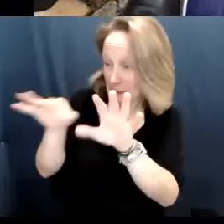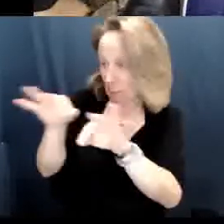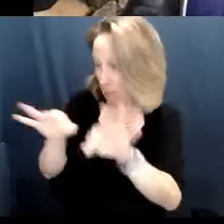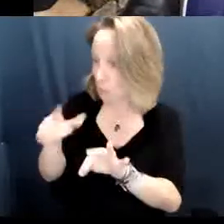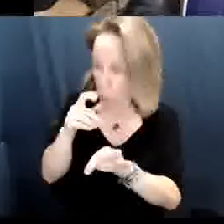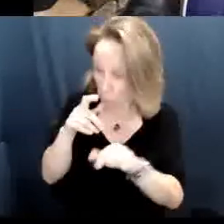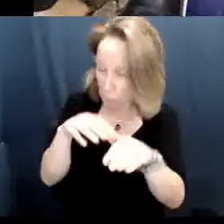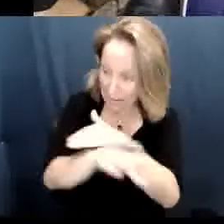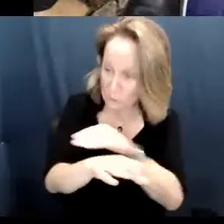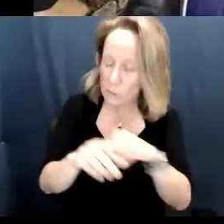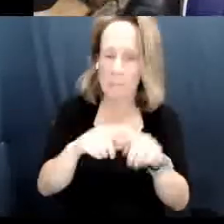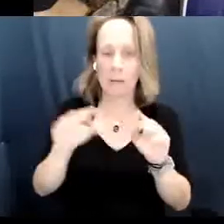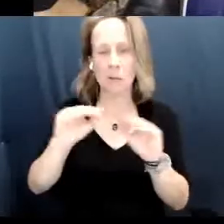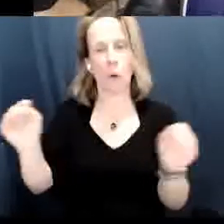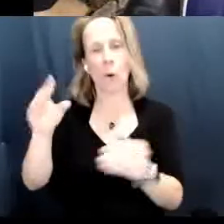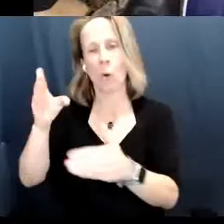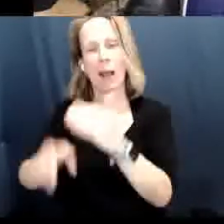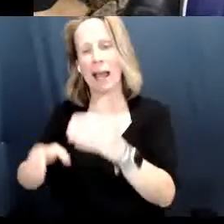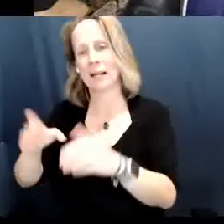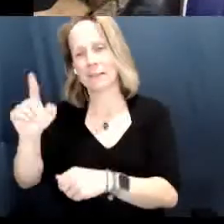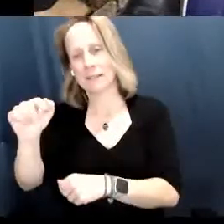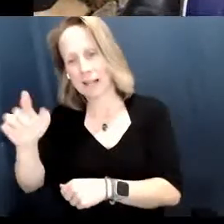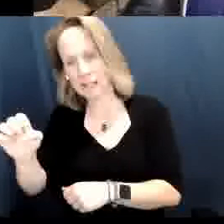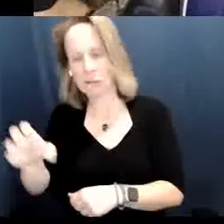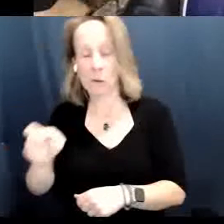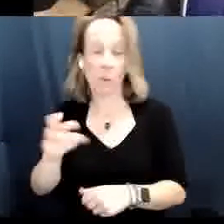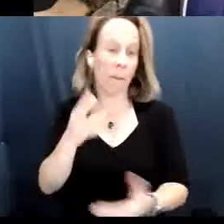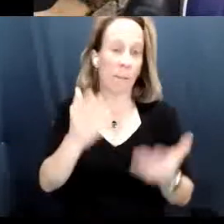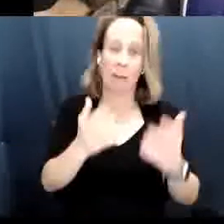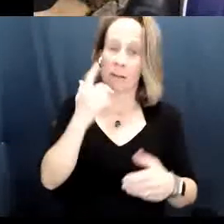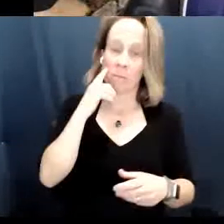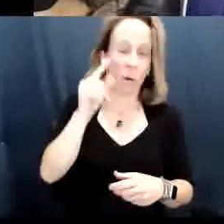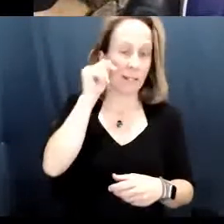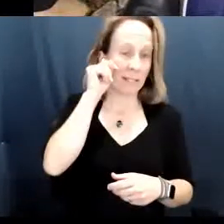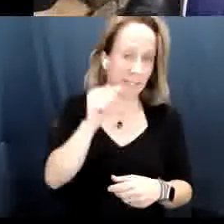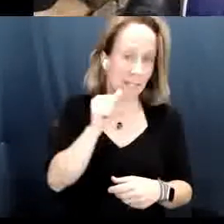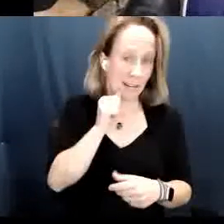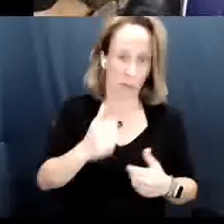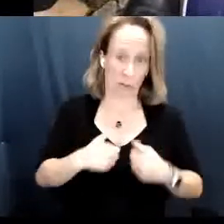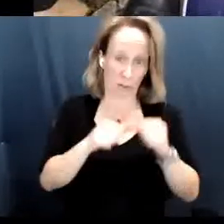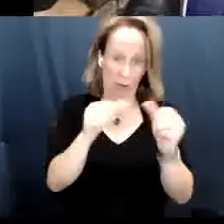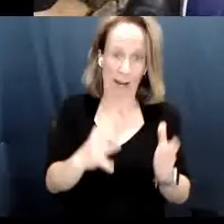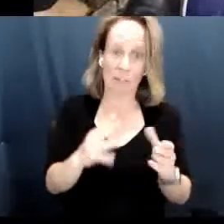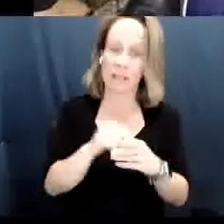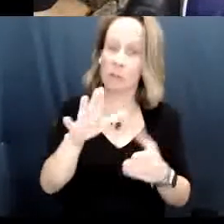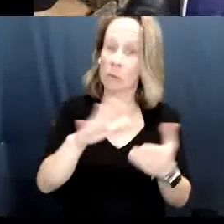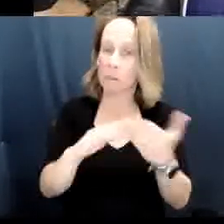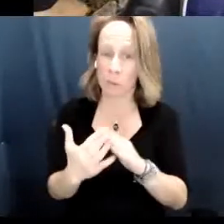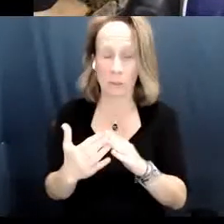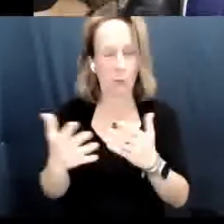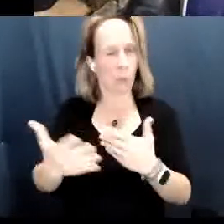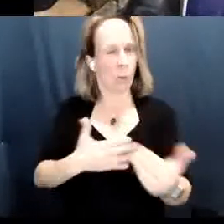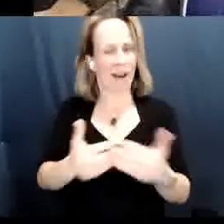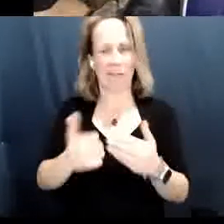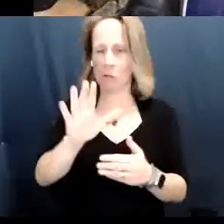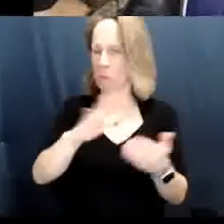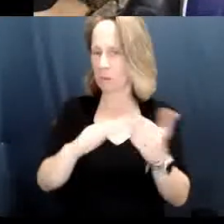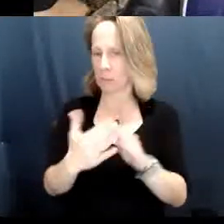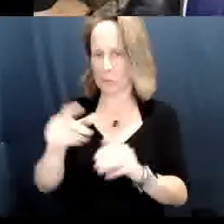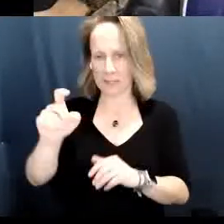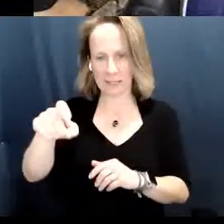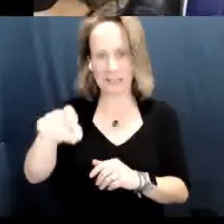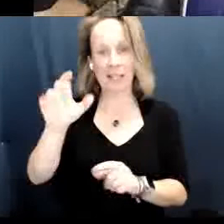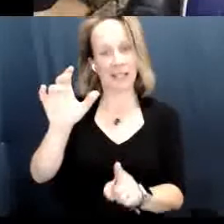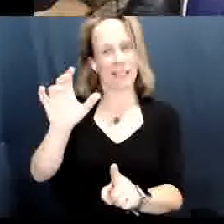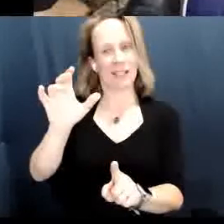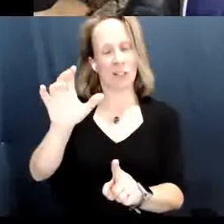curriculum, but it's open to teen survivors of sexual violence in your community. Whatever the needs of your community are, that is how your group